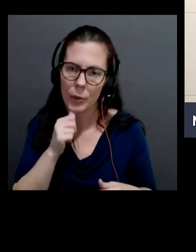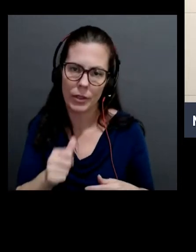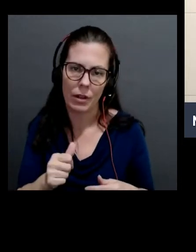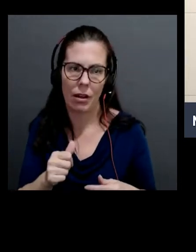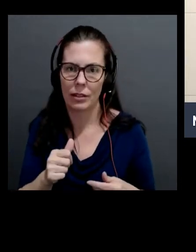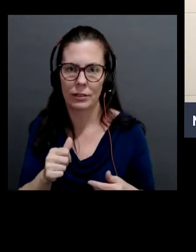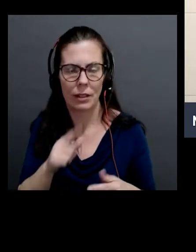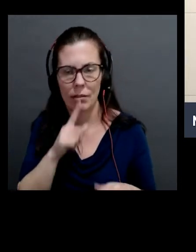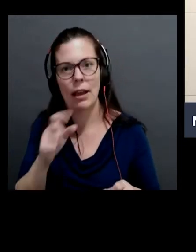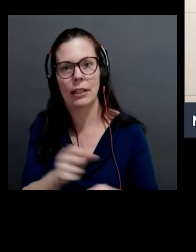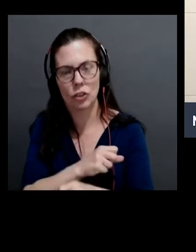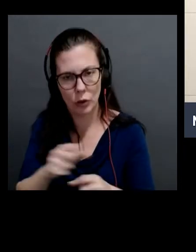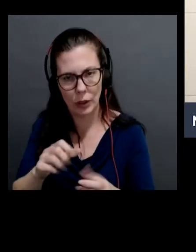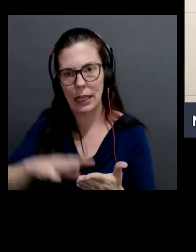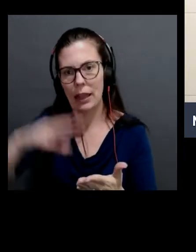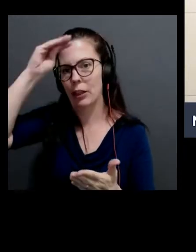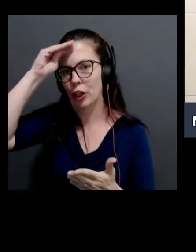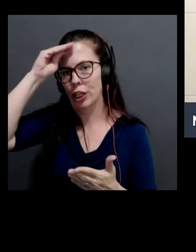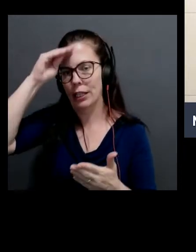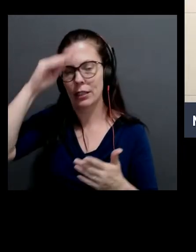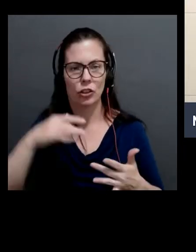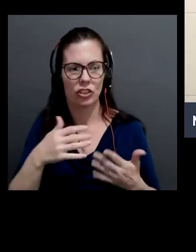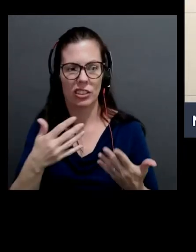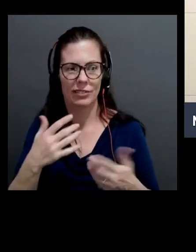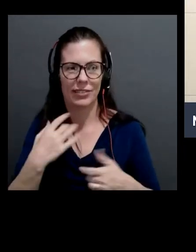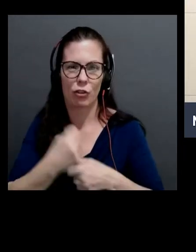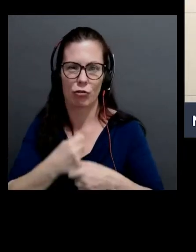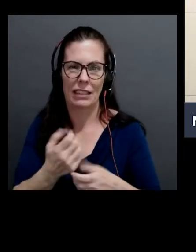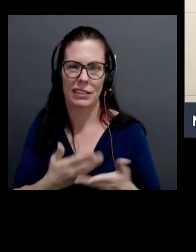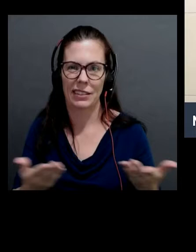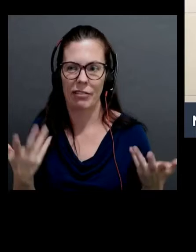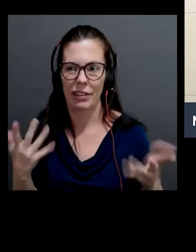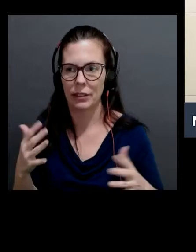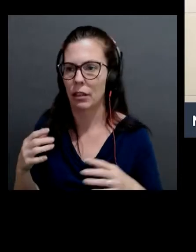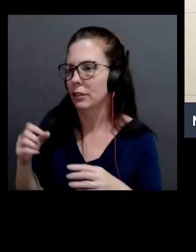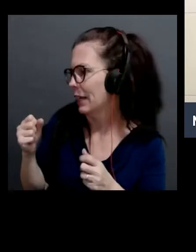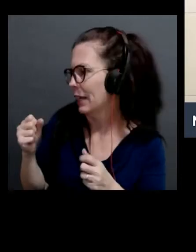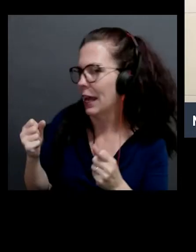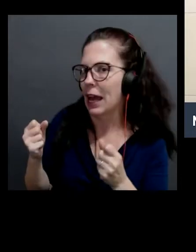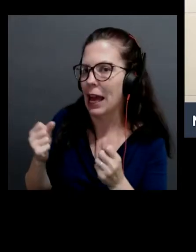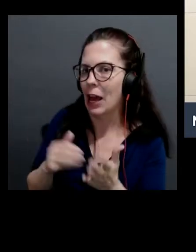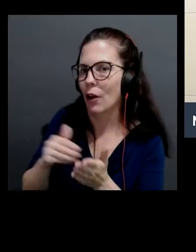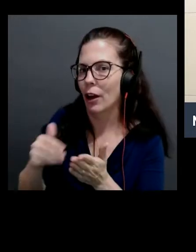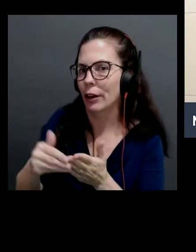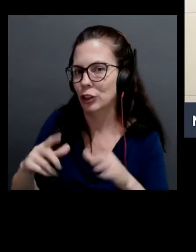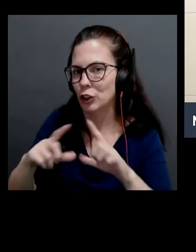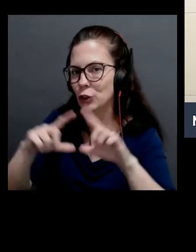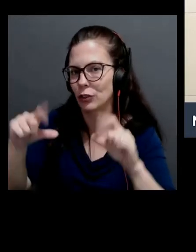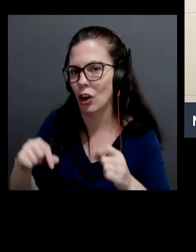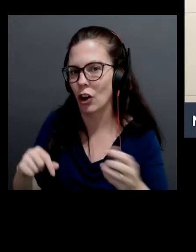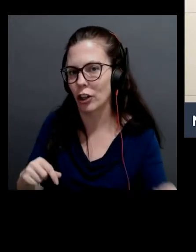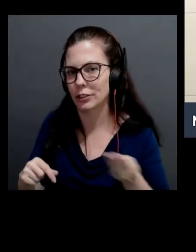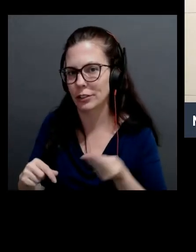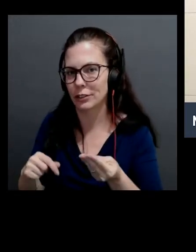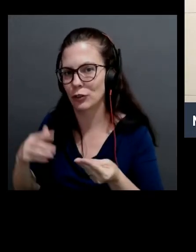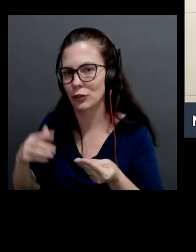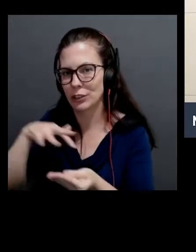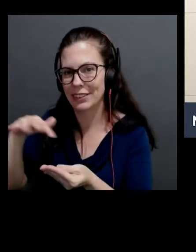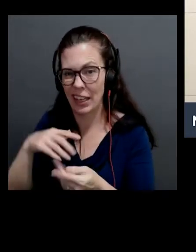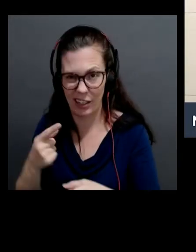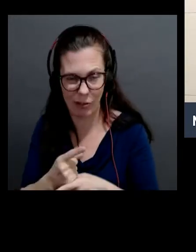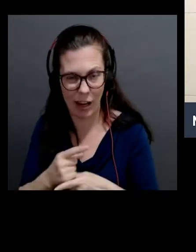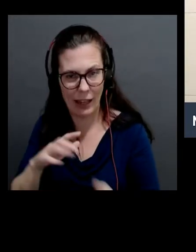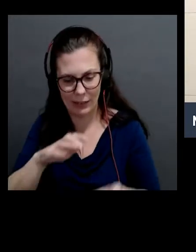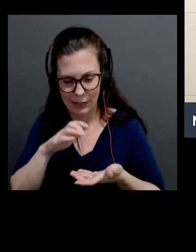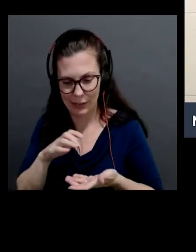actually learning the material, you're just creating stuff. Because how many times would you actually carry around a box of flashcards to go to study, Yeah, or then lose